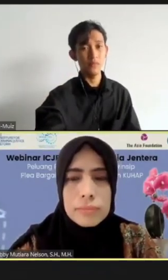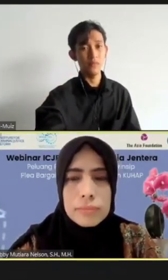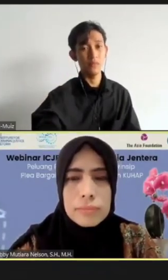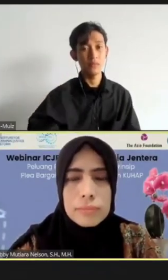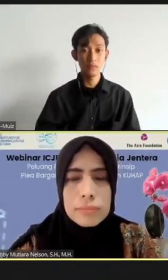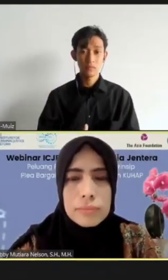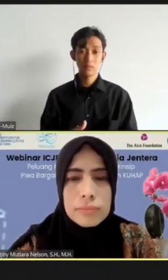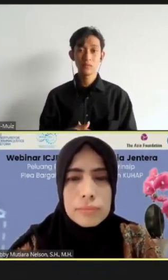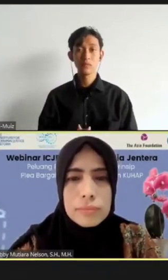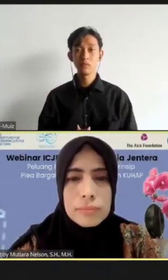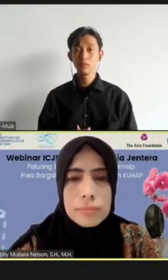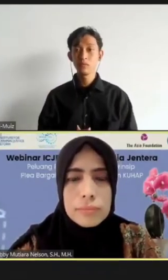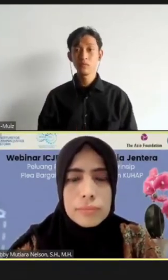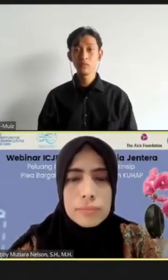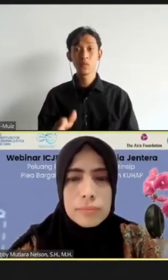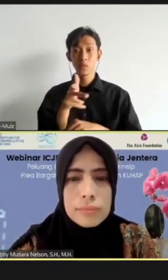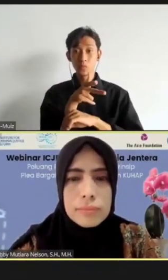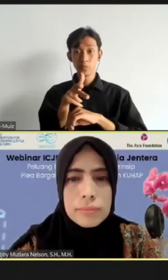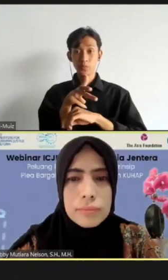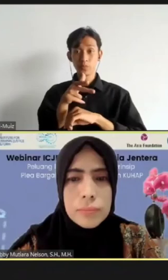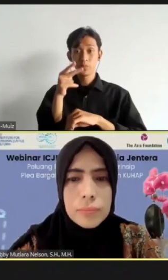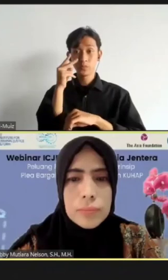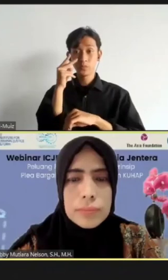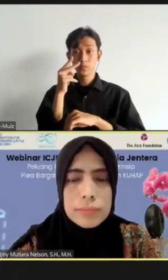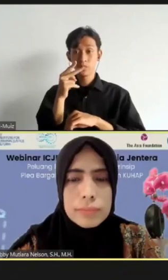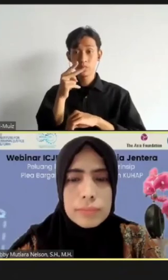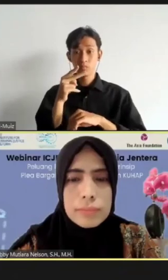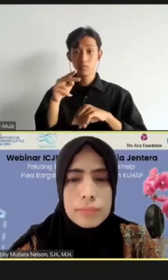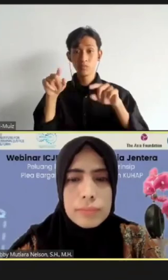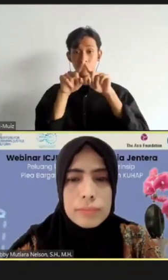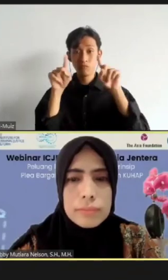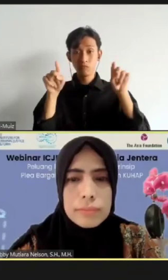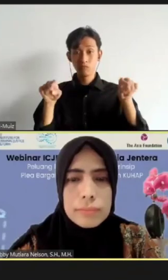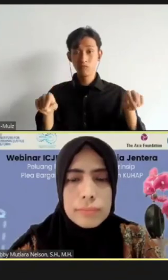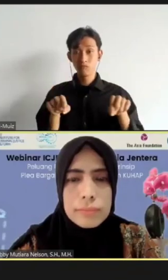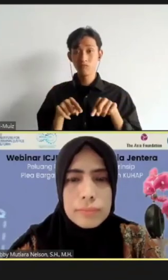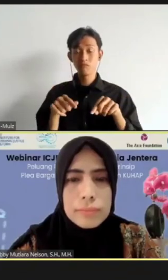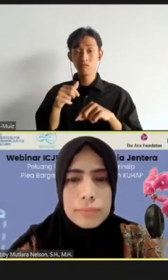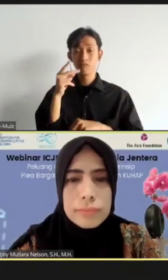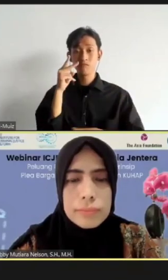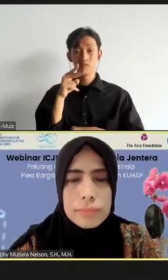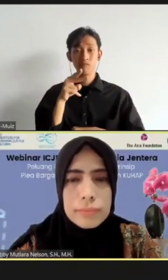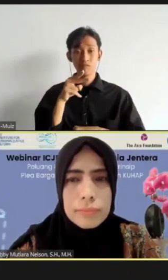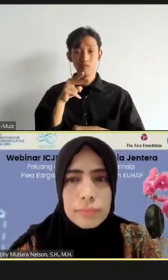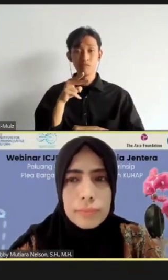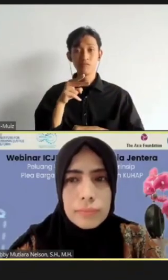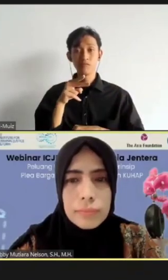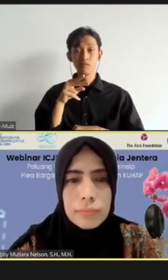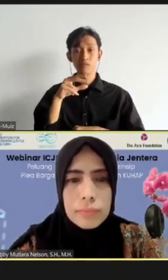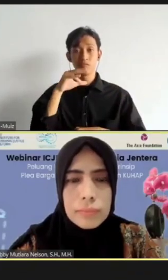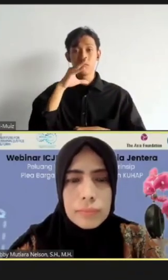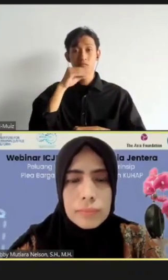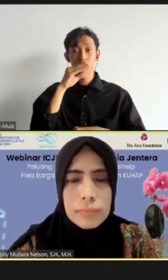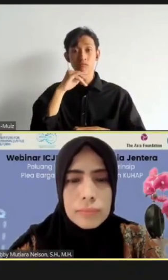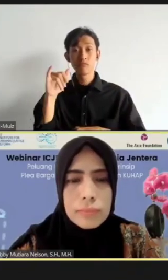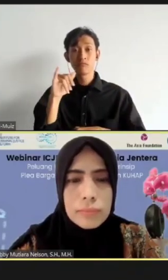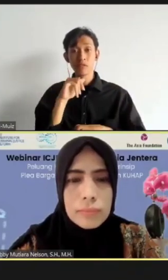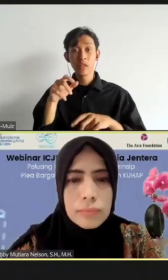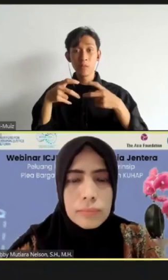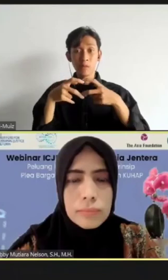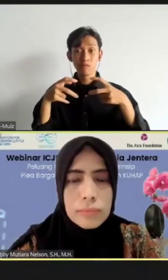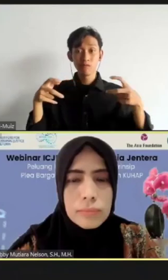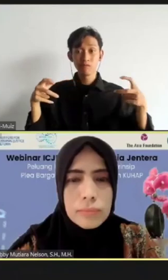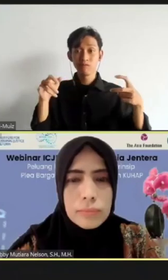to a lesser charge, a less severe crime, and he hopes to receive a lighter punishment.